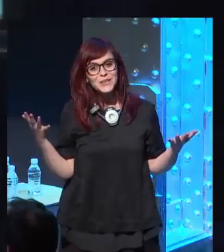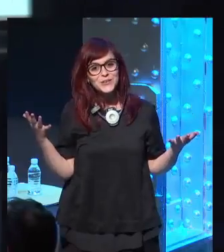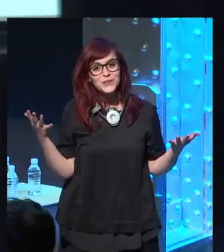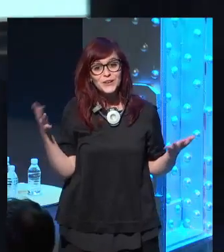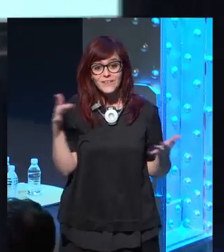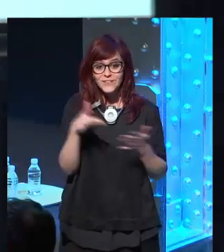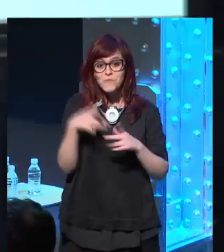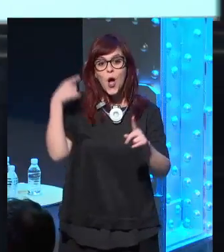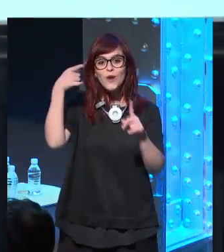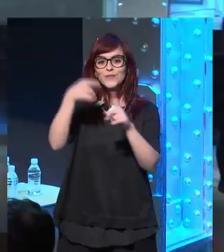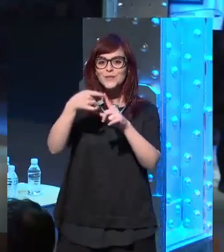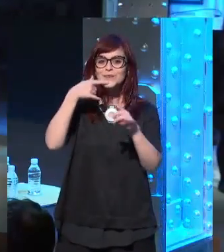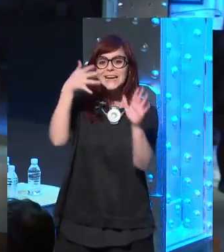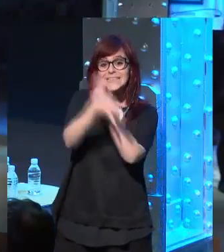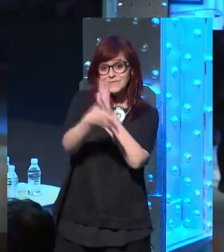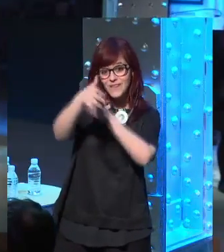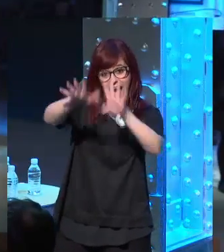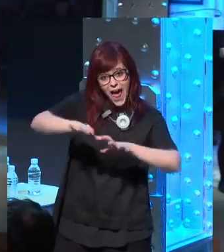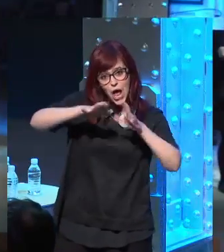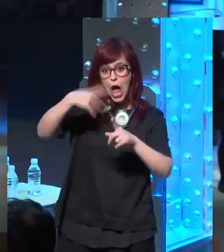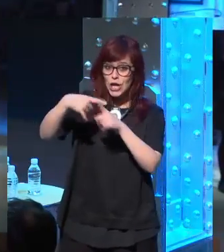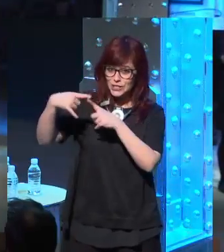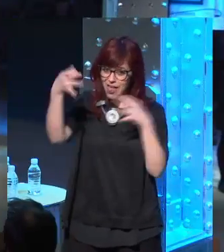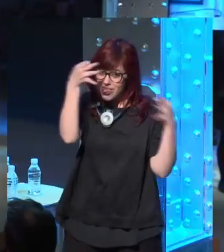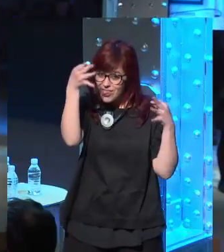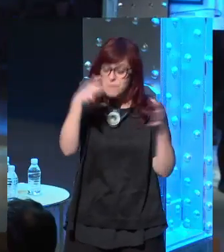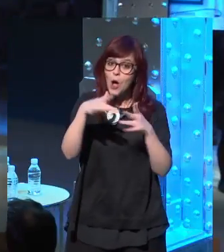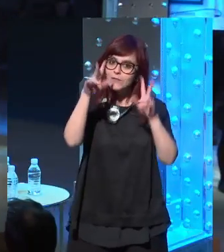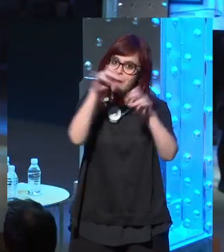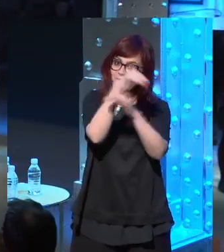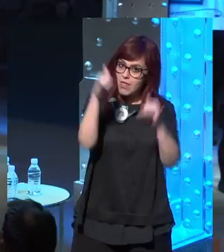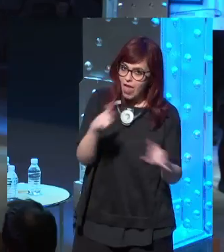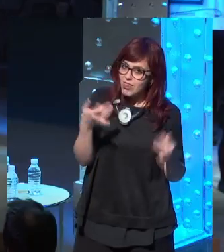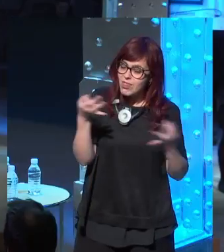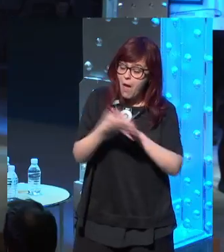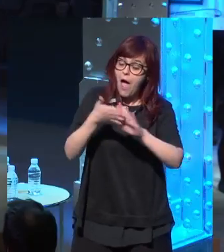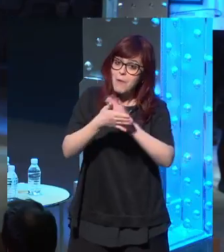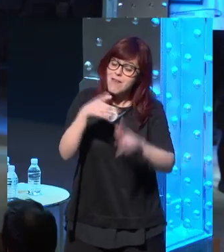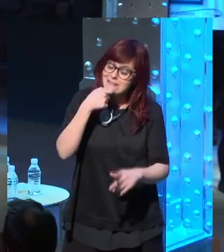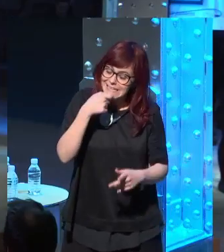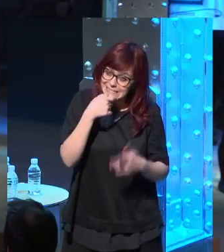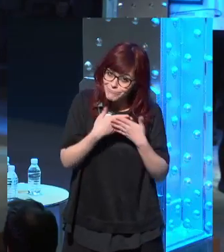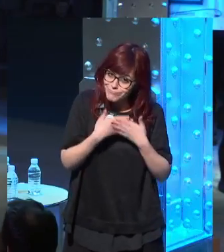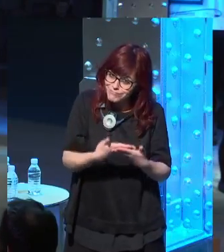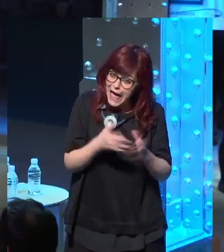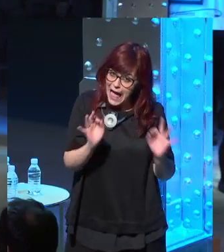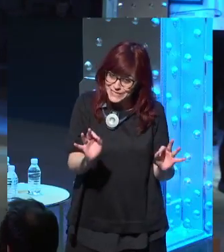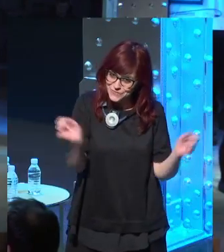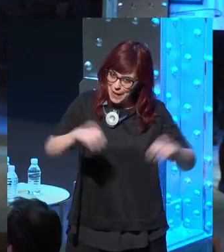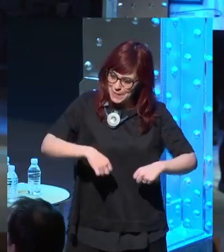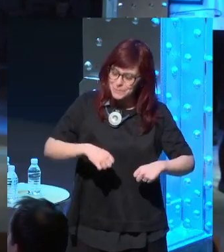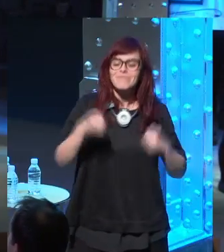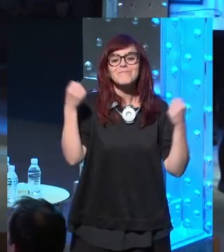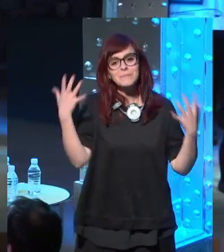But in order to explain more complicated things like happiness, I have to switch into English,